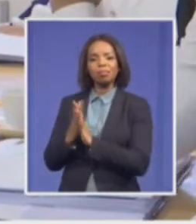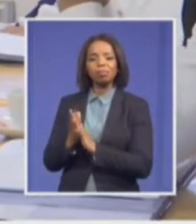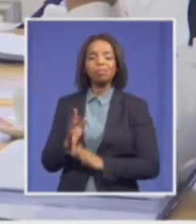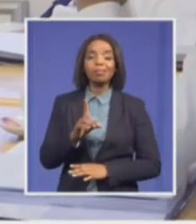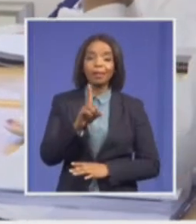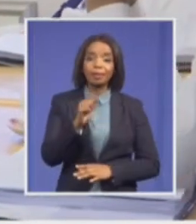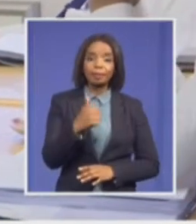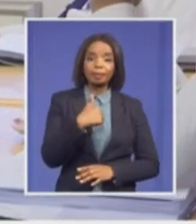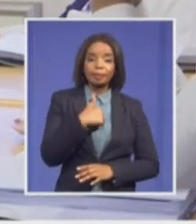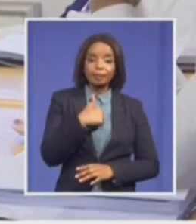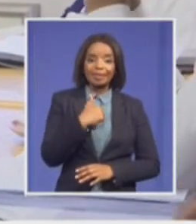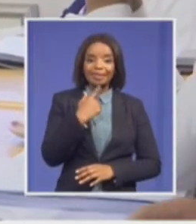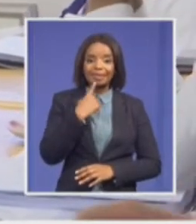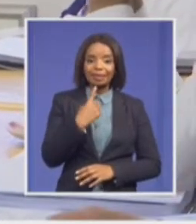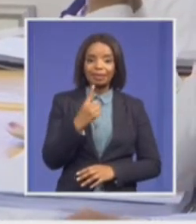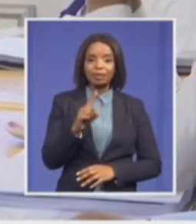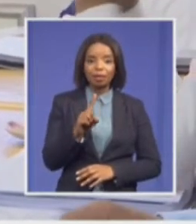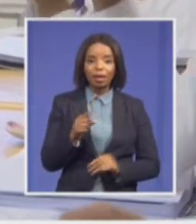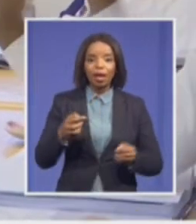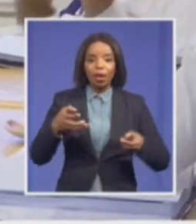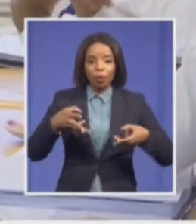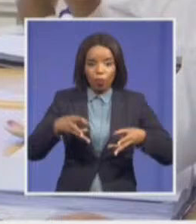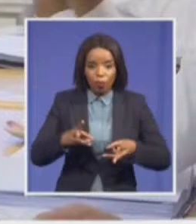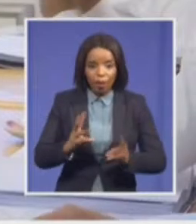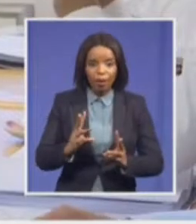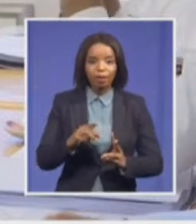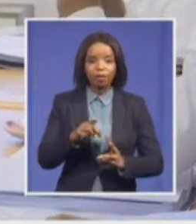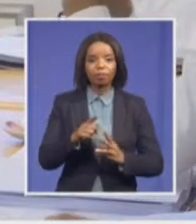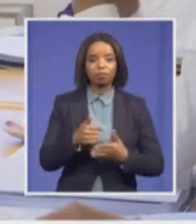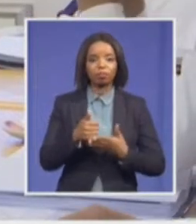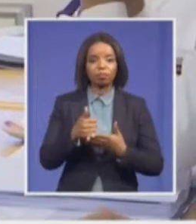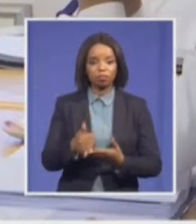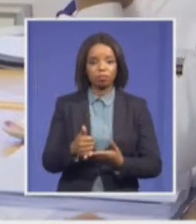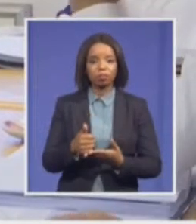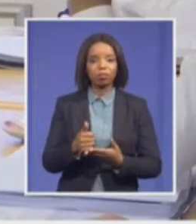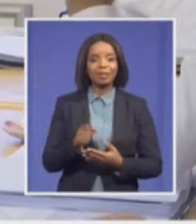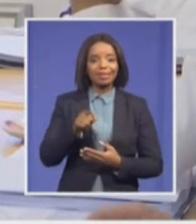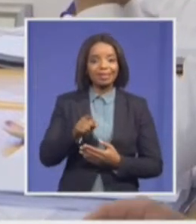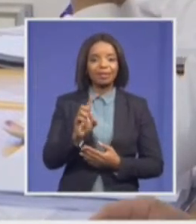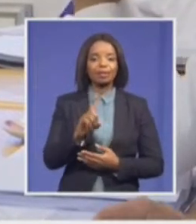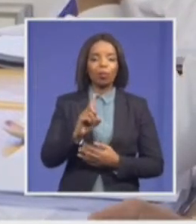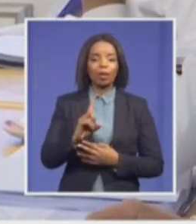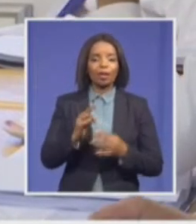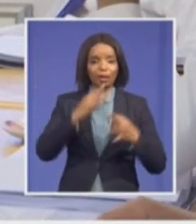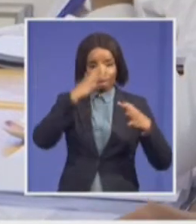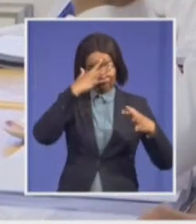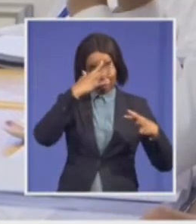lawyer, I want to see the resolution, I want to see the power of attorney,